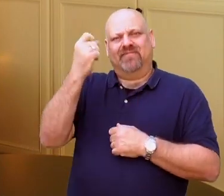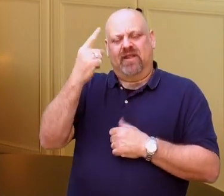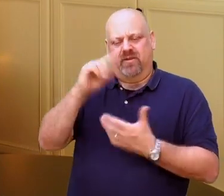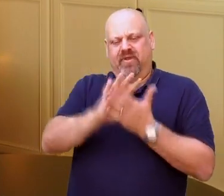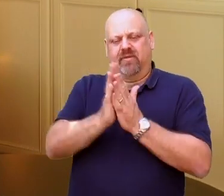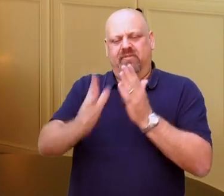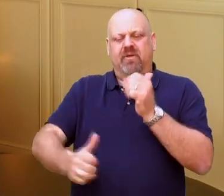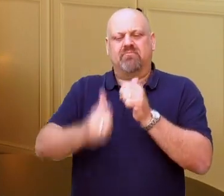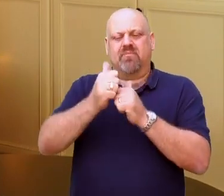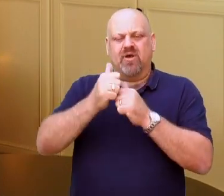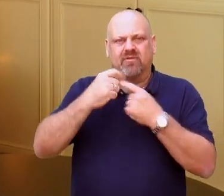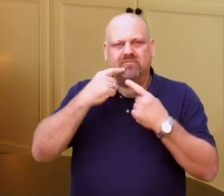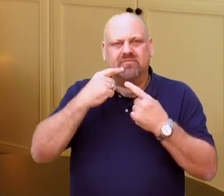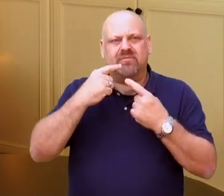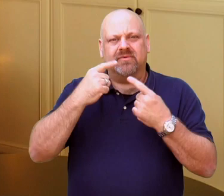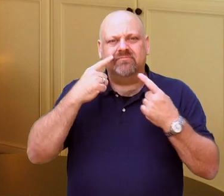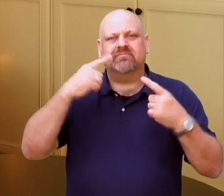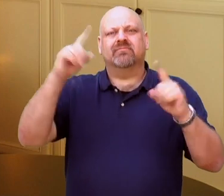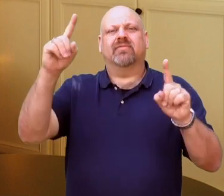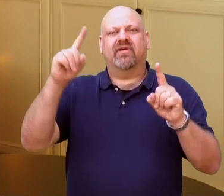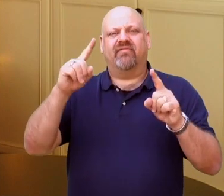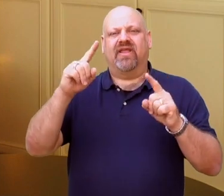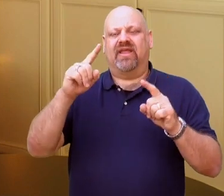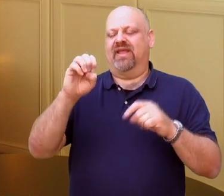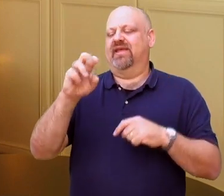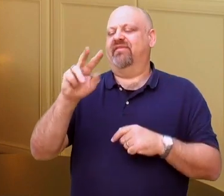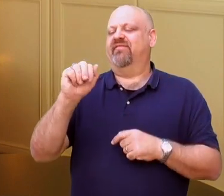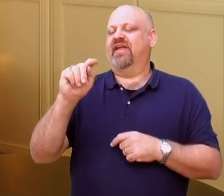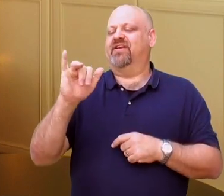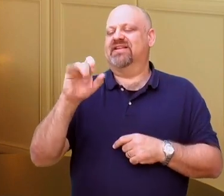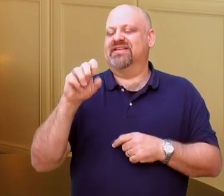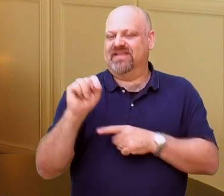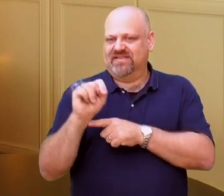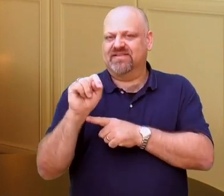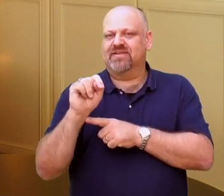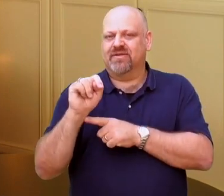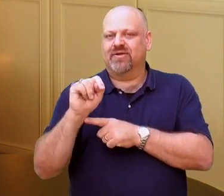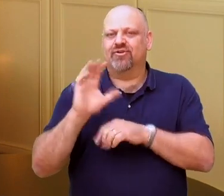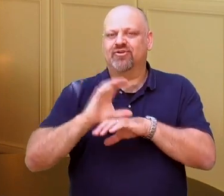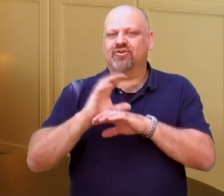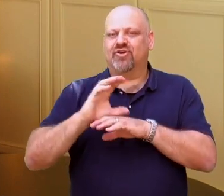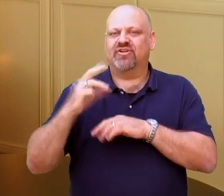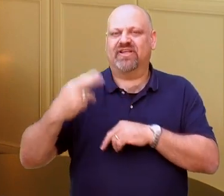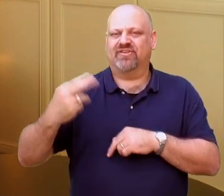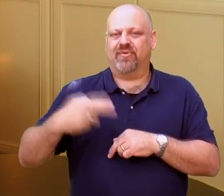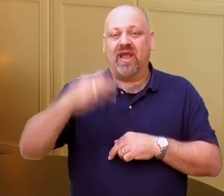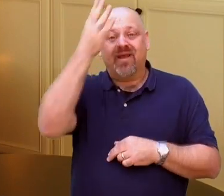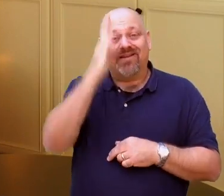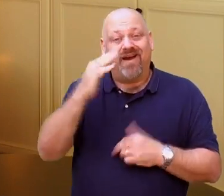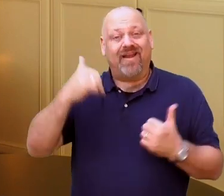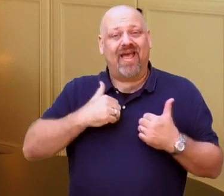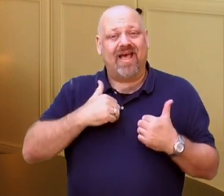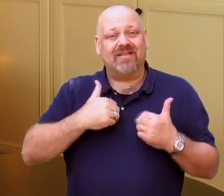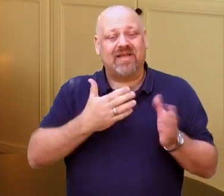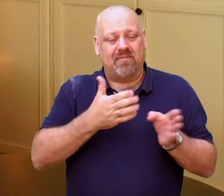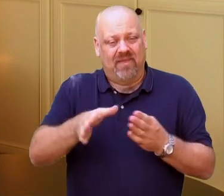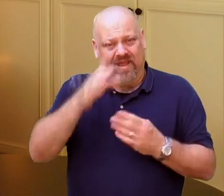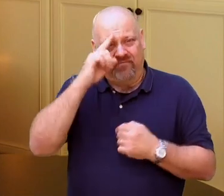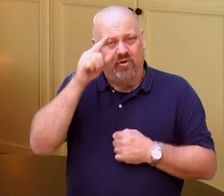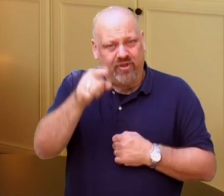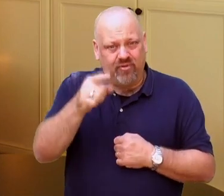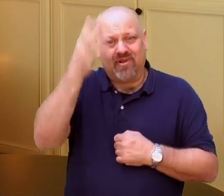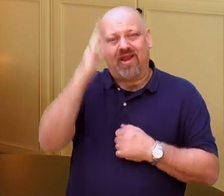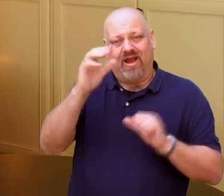prolific evangelist in church history. God has a plan for you, and God